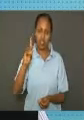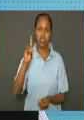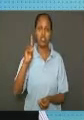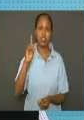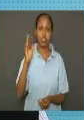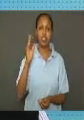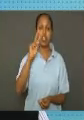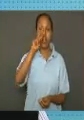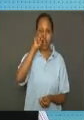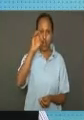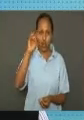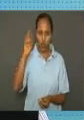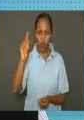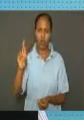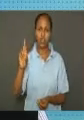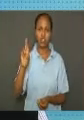NOR,